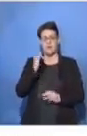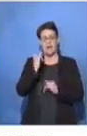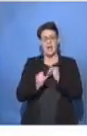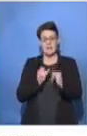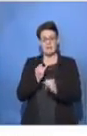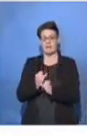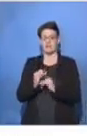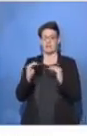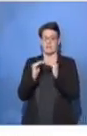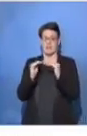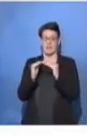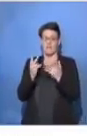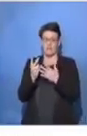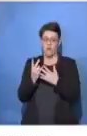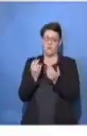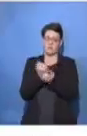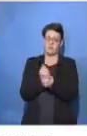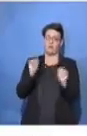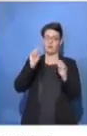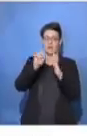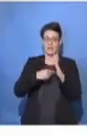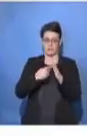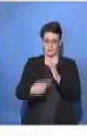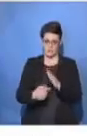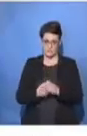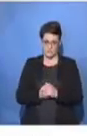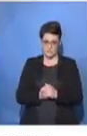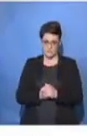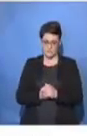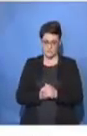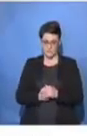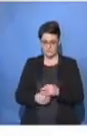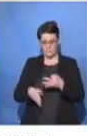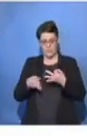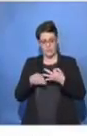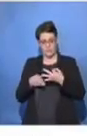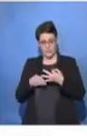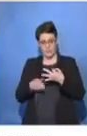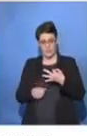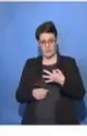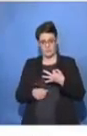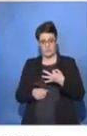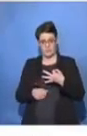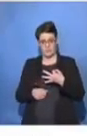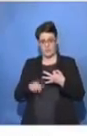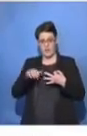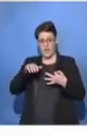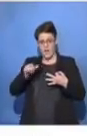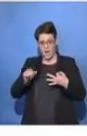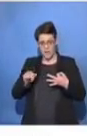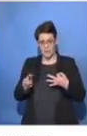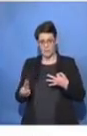international standards for democratic elections. 3, the African Union Observer